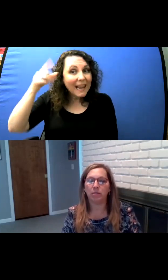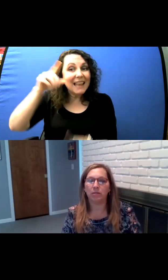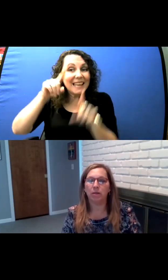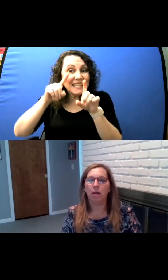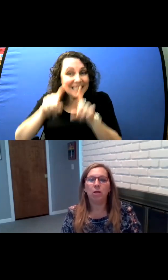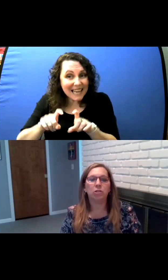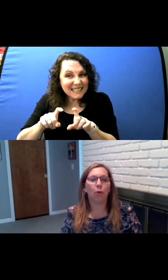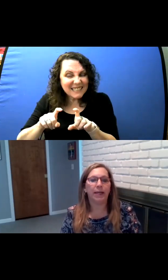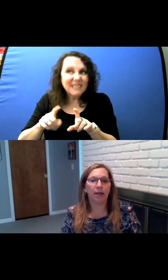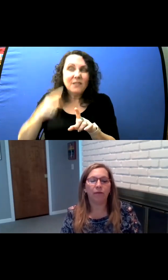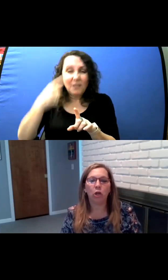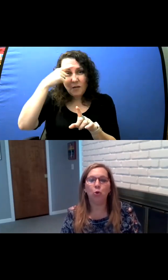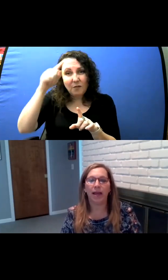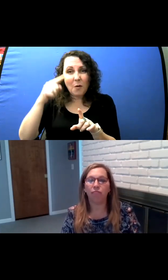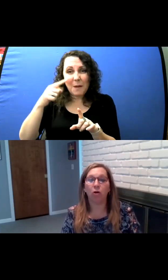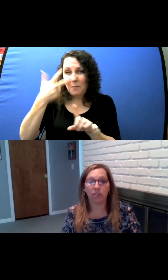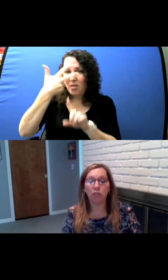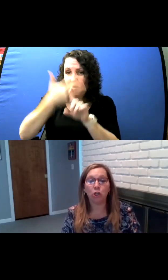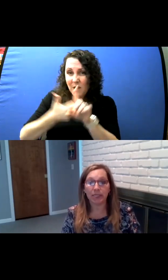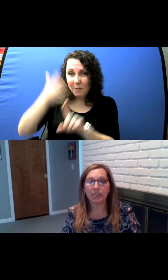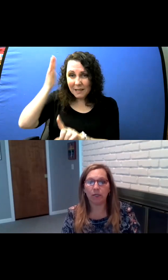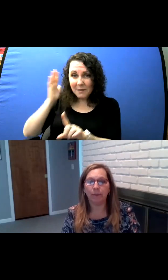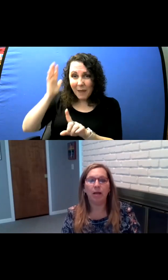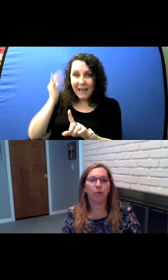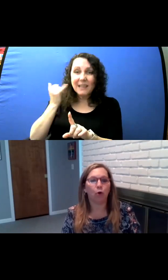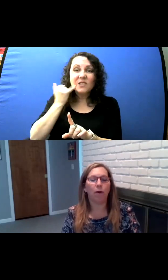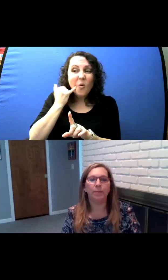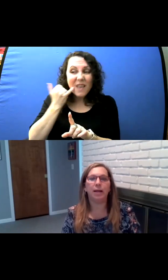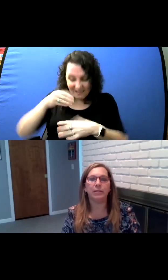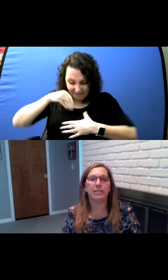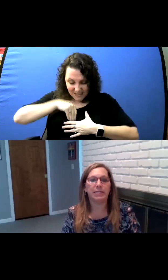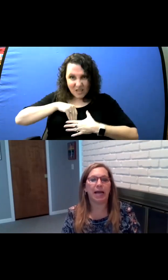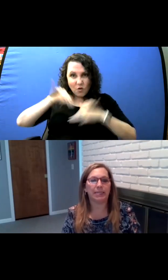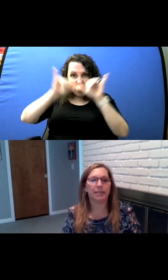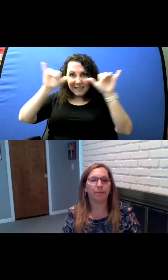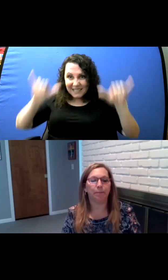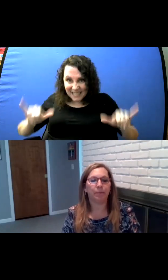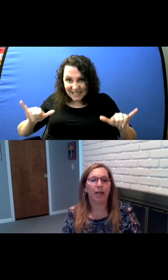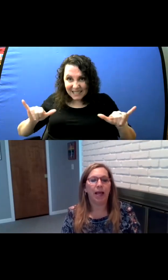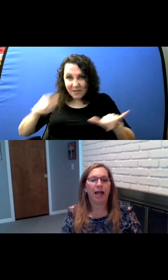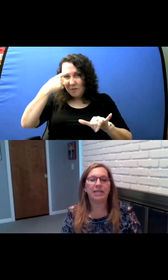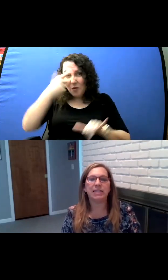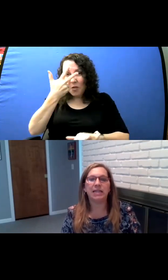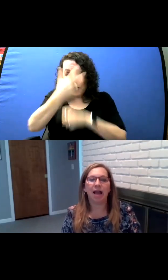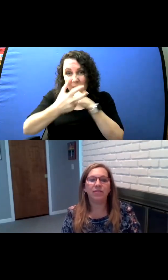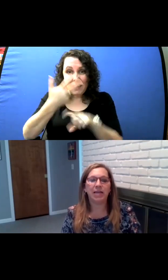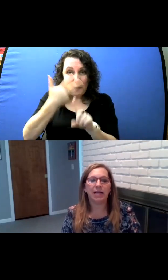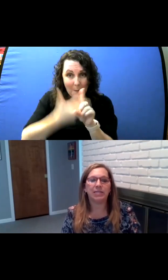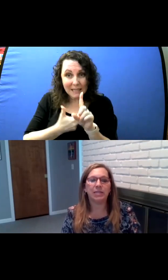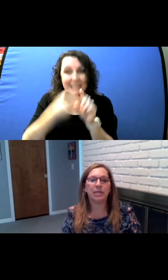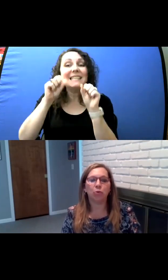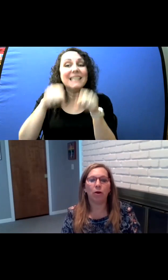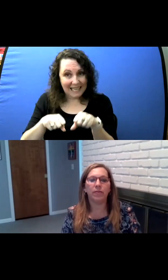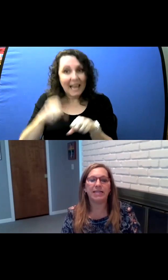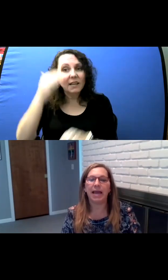3 months. So if you have drugs in your system, they're going to be able to detect it. And a saliva